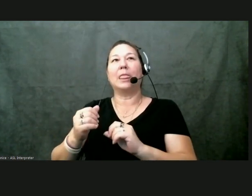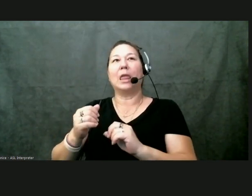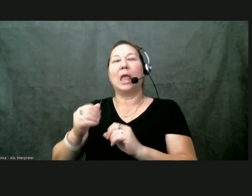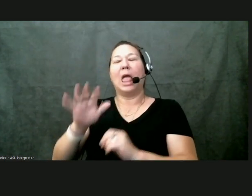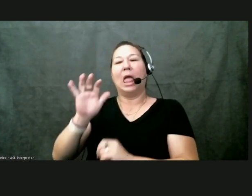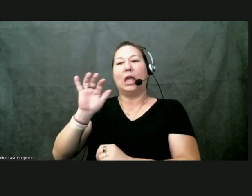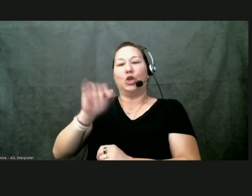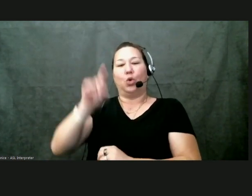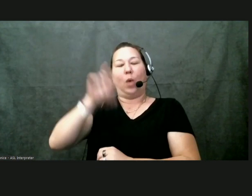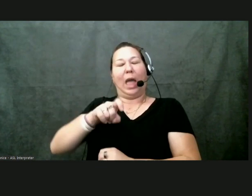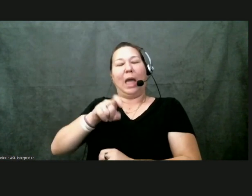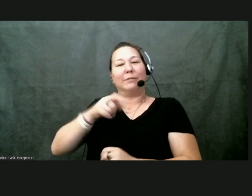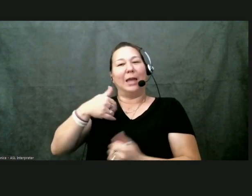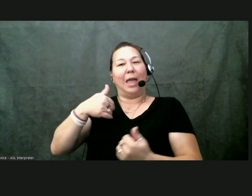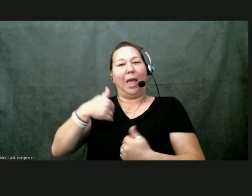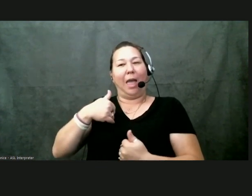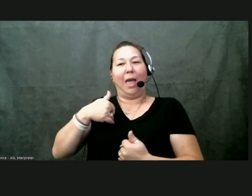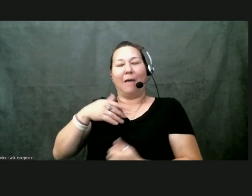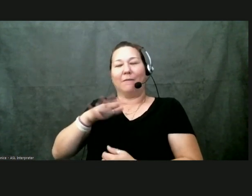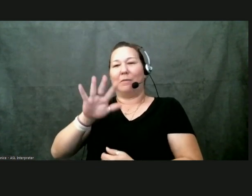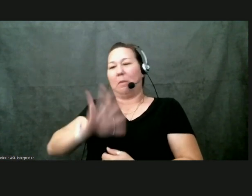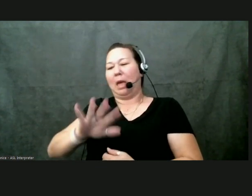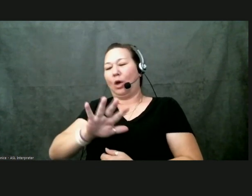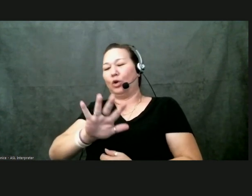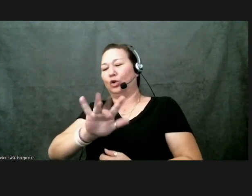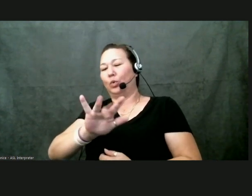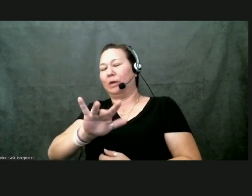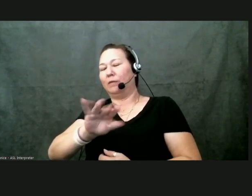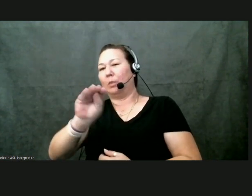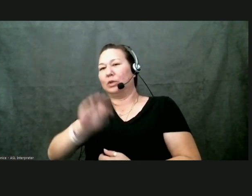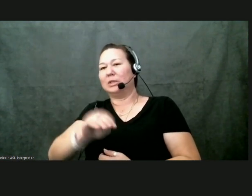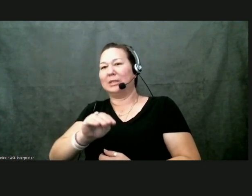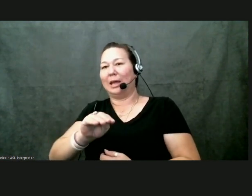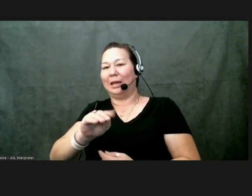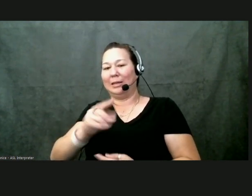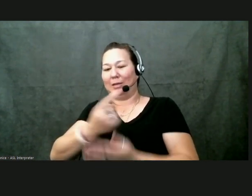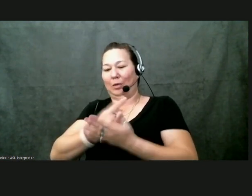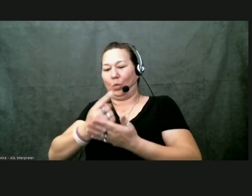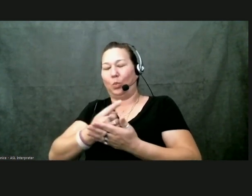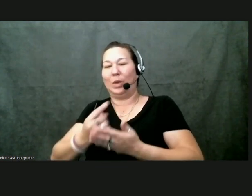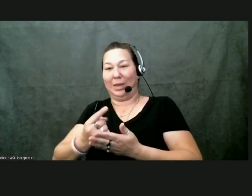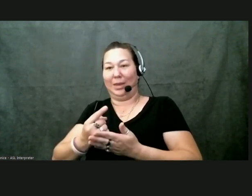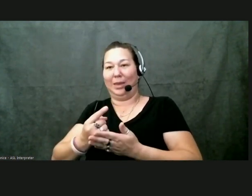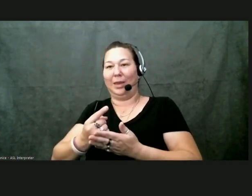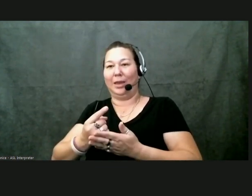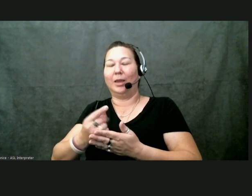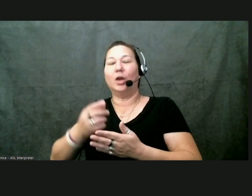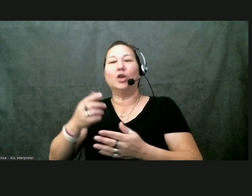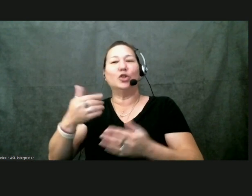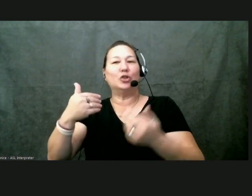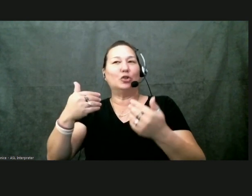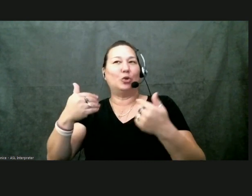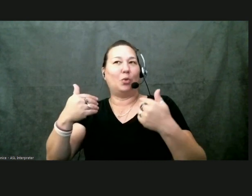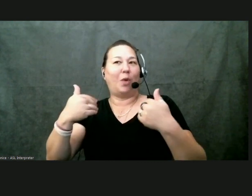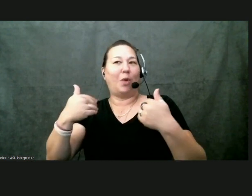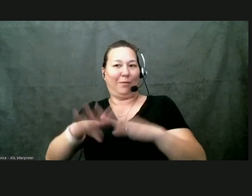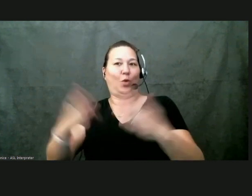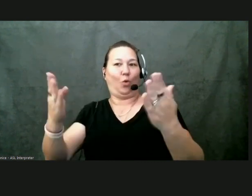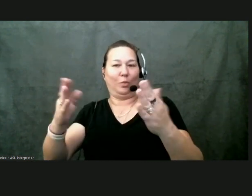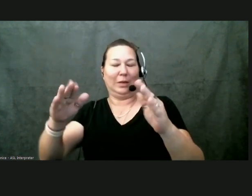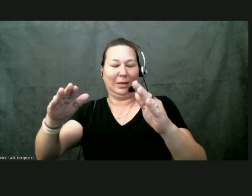be in efficient operation. And the other thing I hear oftentimes is, well, Marin and Napa are open.